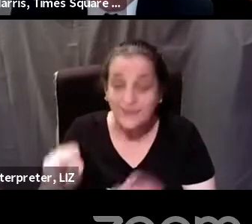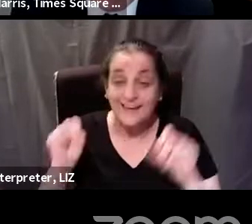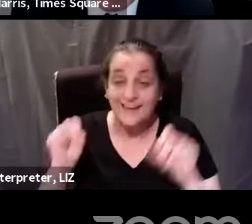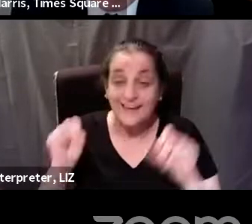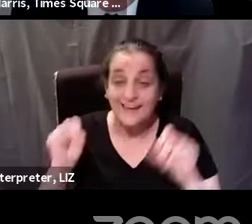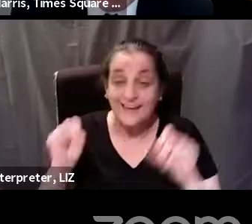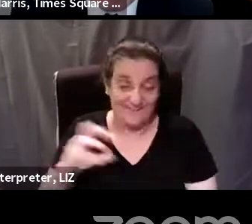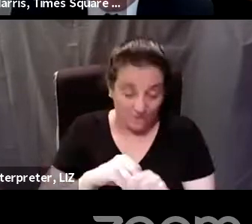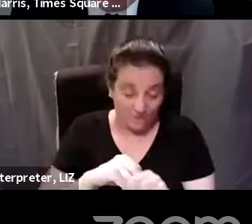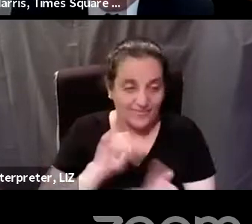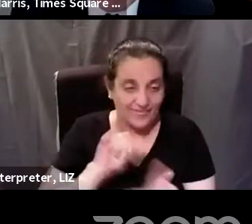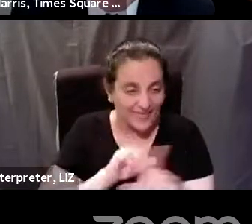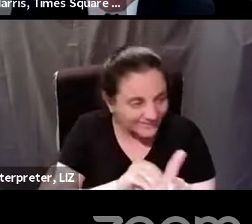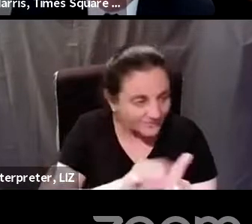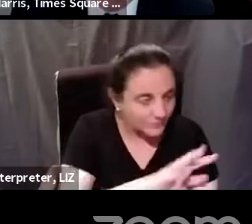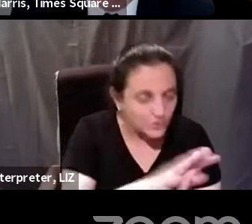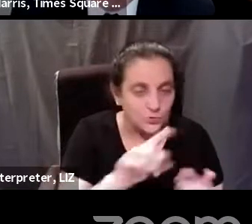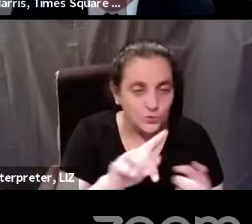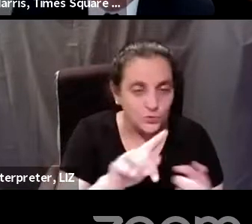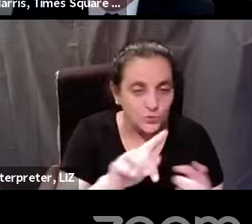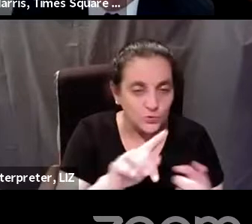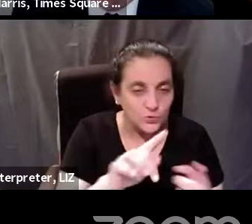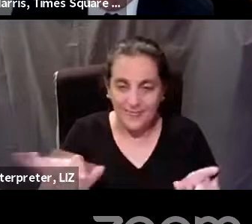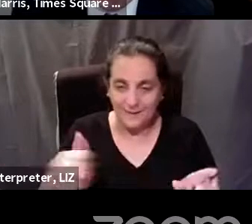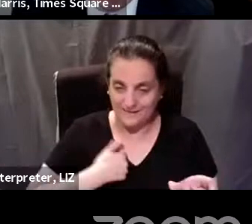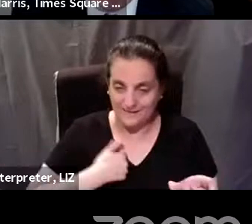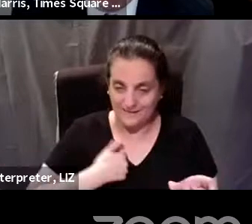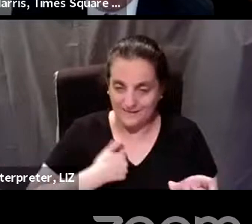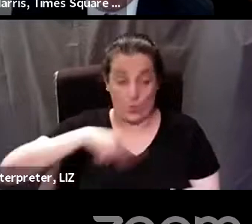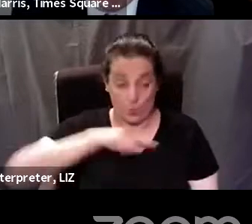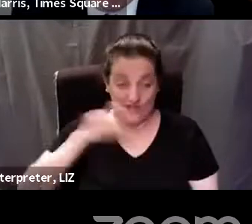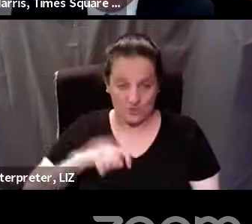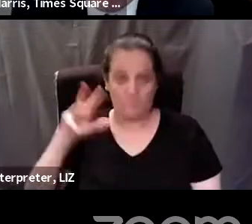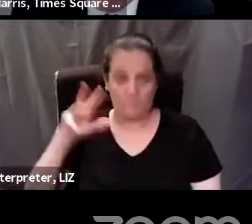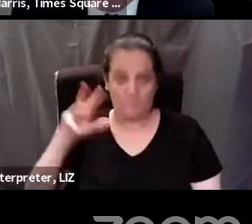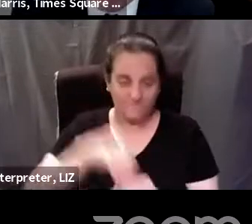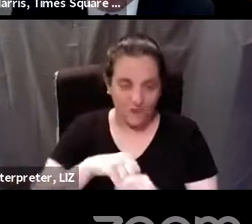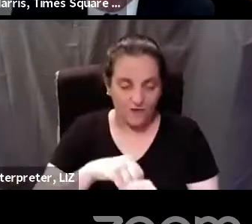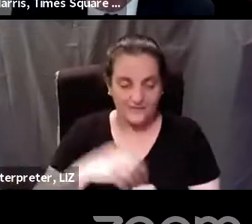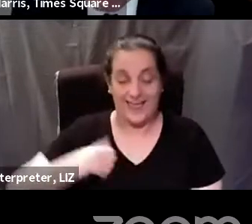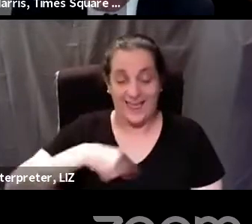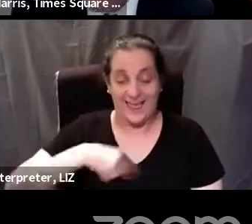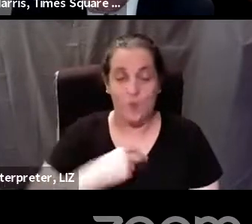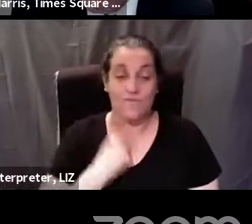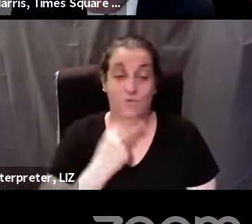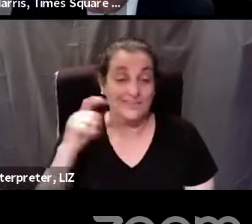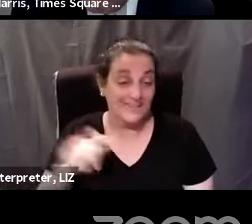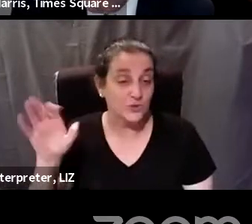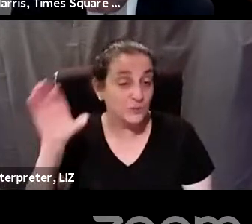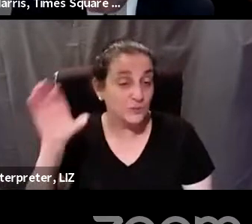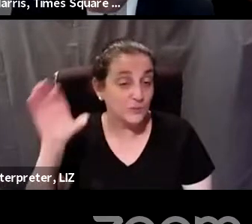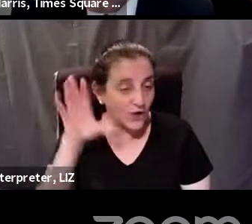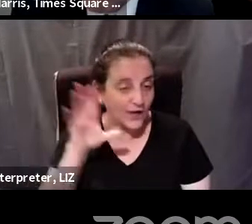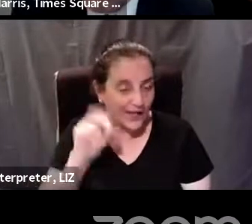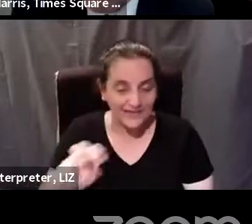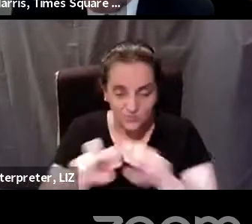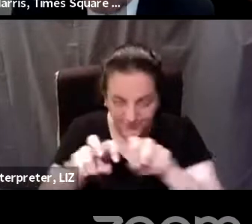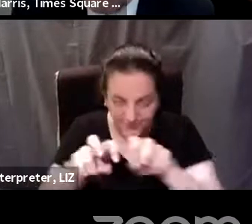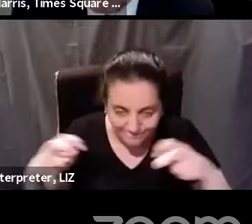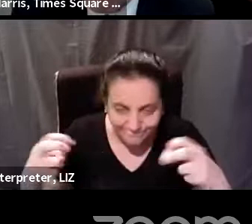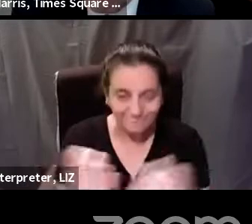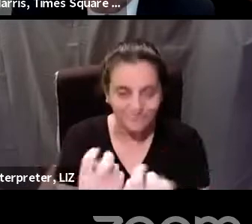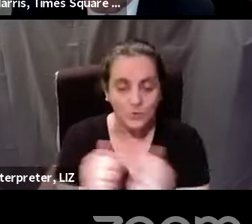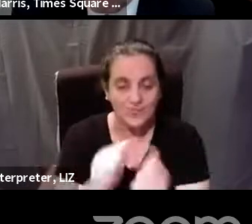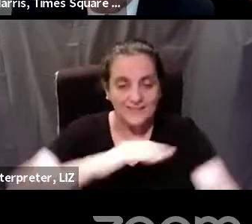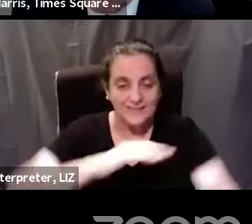myself should be in the room. We should have a voice in the discussion, a seat at the table, and a hand in the decision making. But